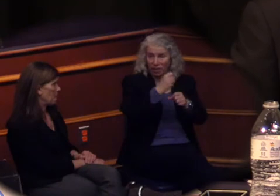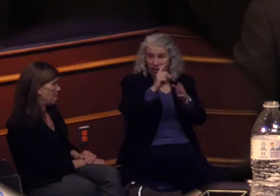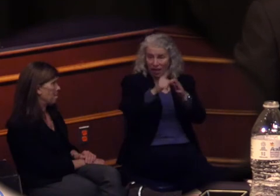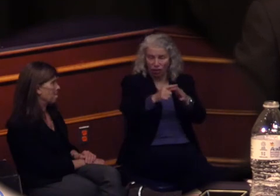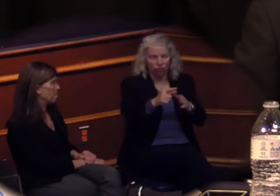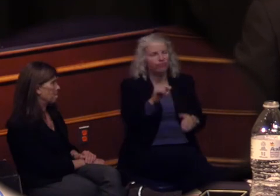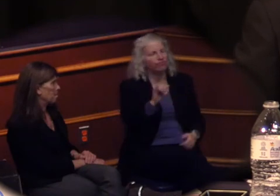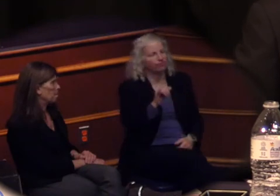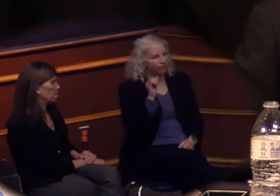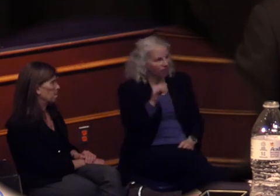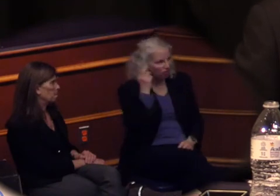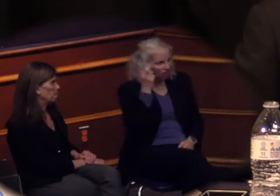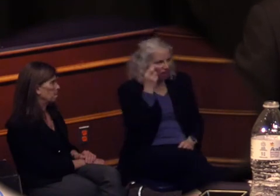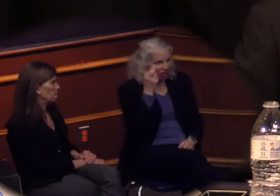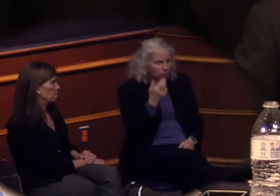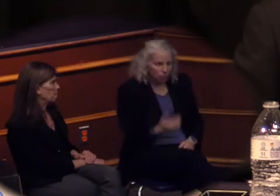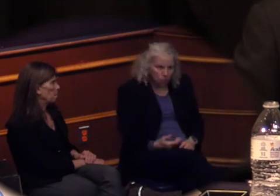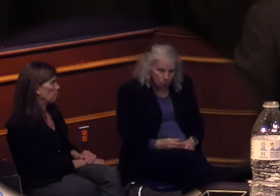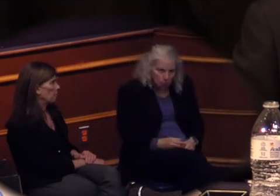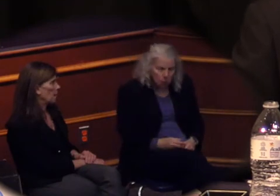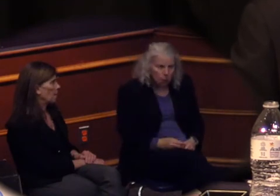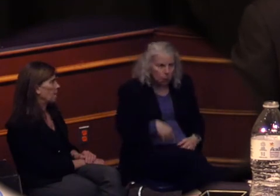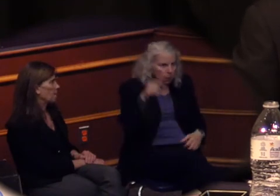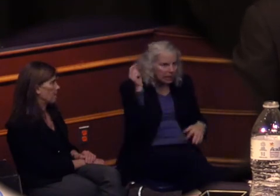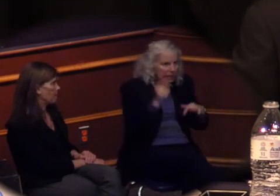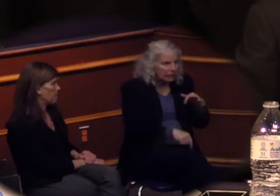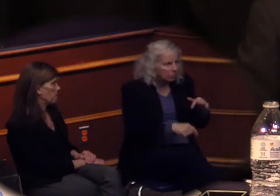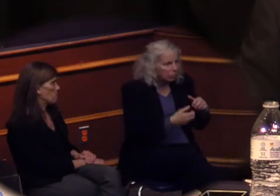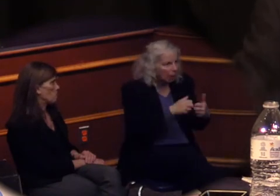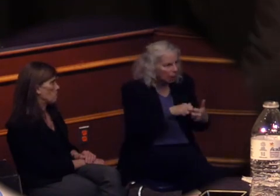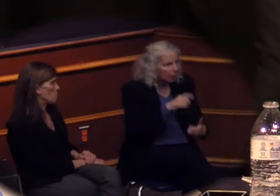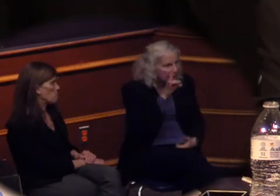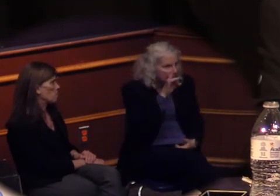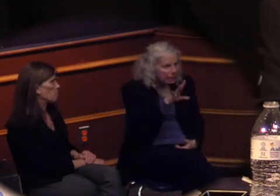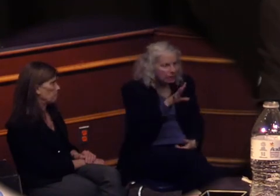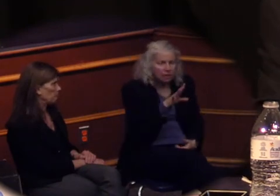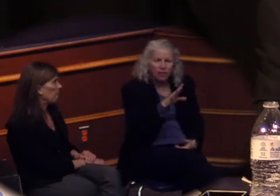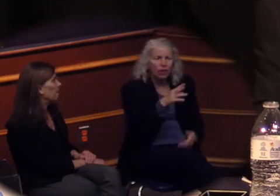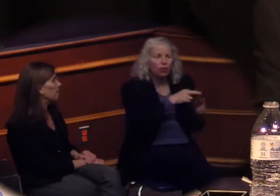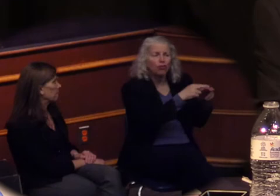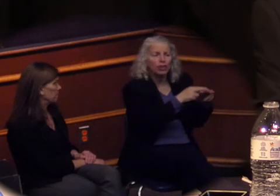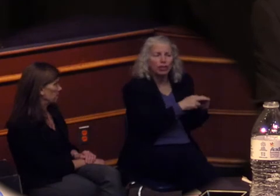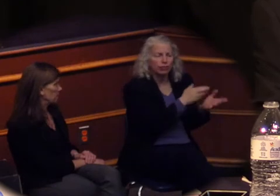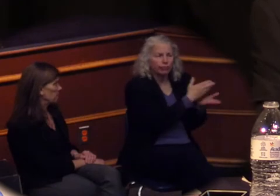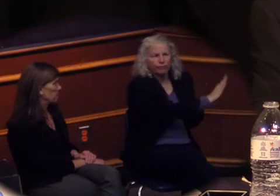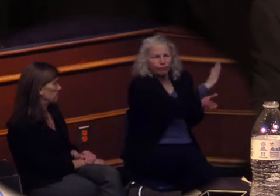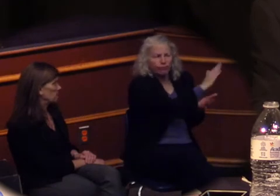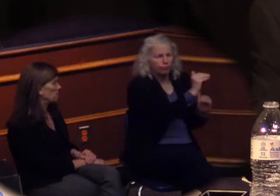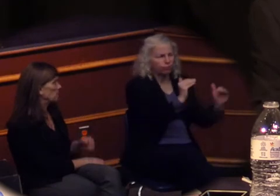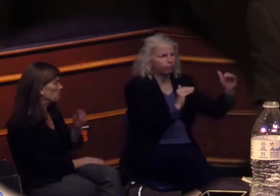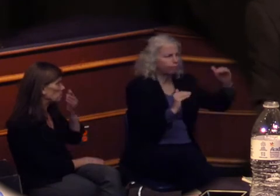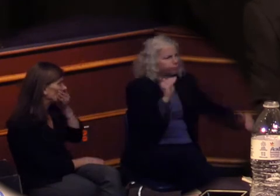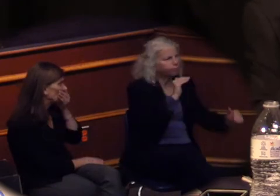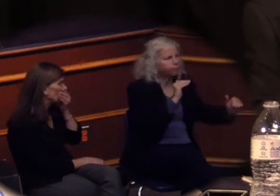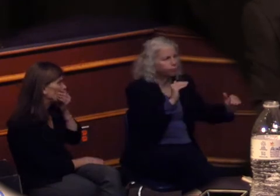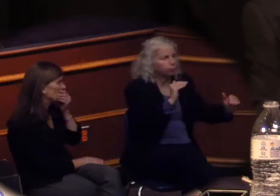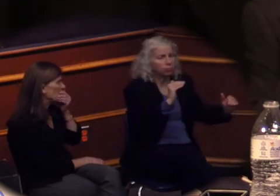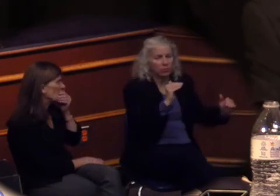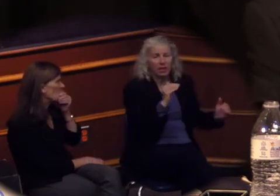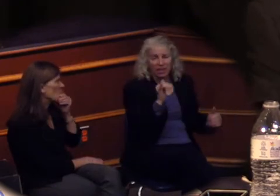have realized the depth of this problem. The degree to which regional injustice has been a